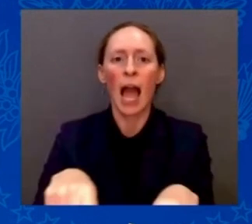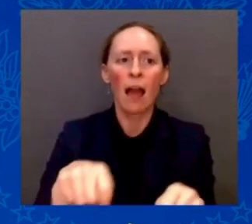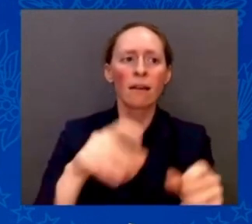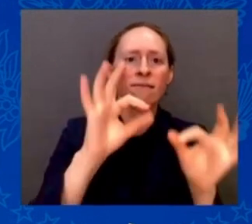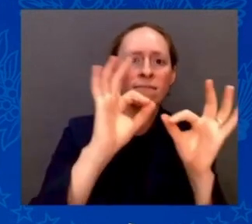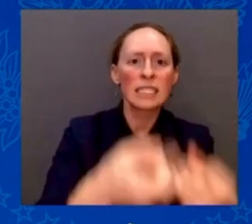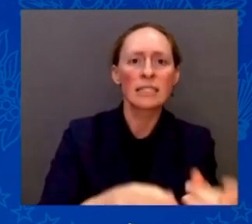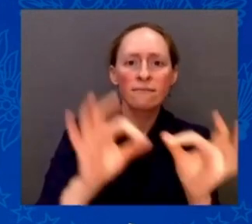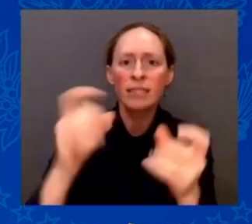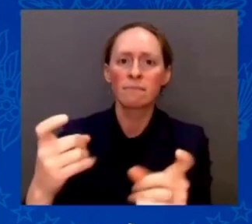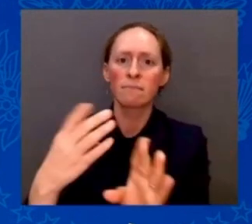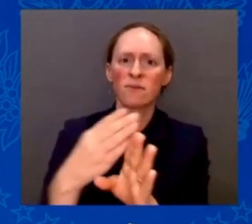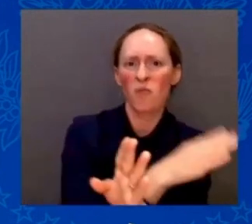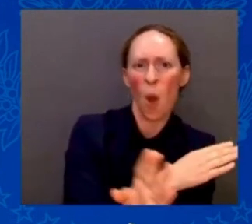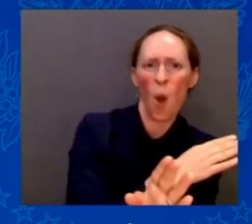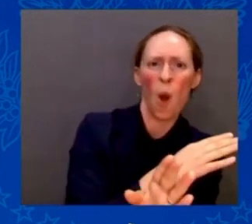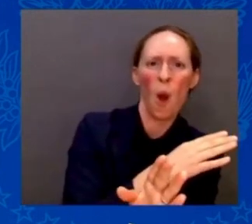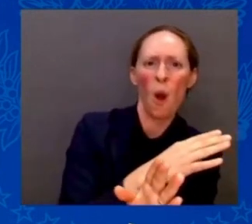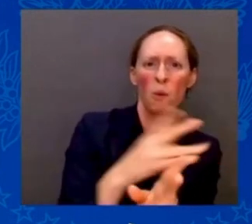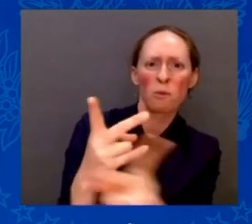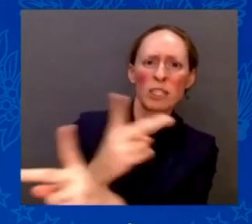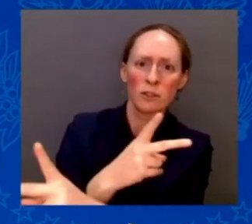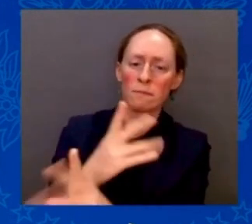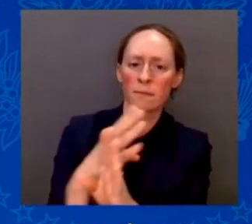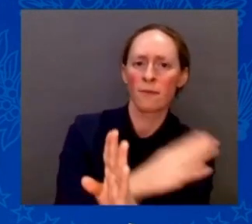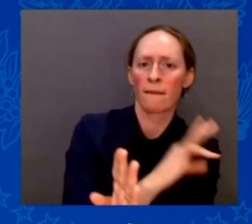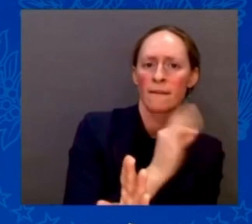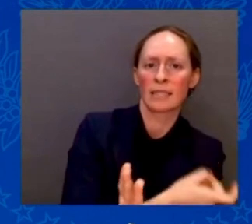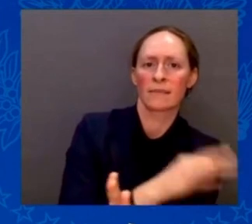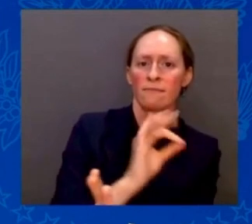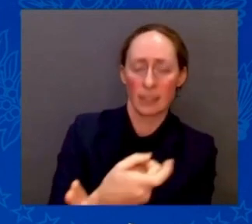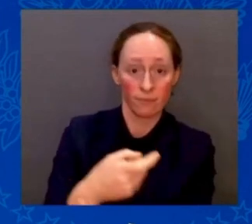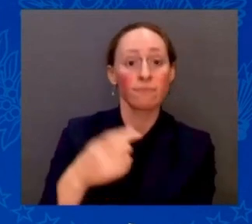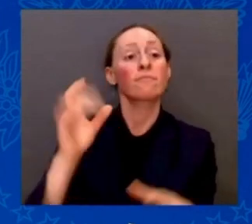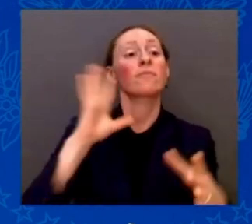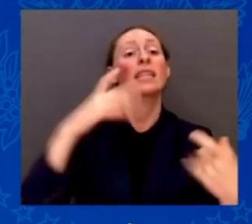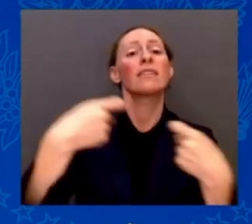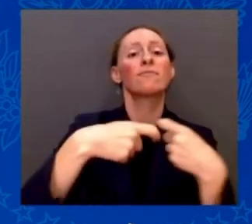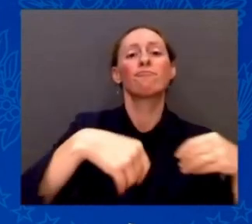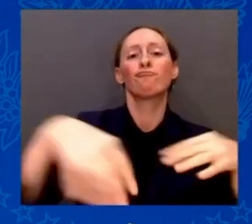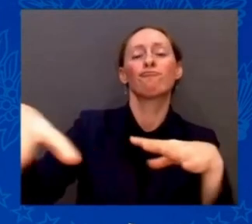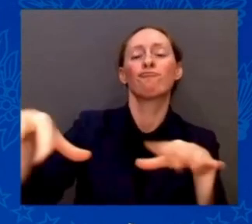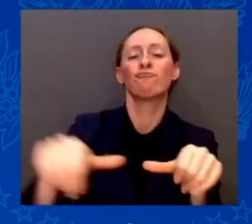as possible and get the power back on and prevent damage from occurring.